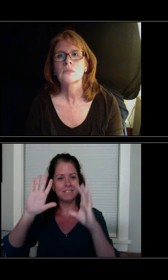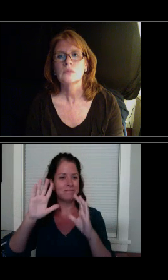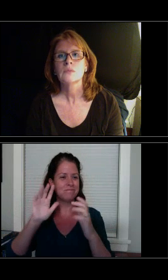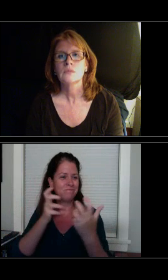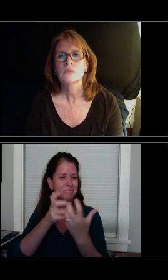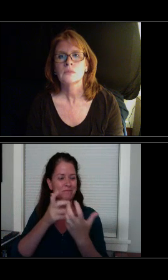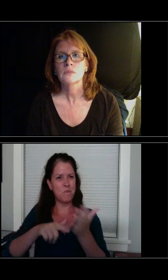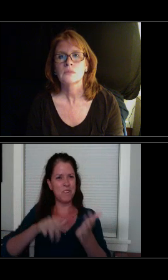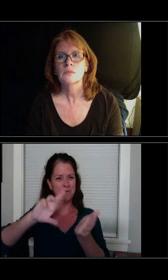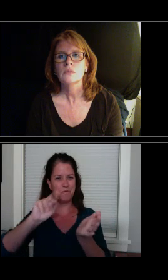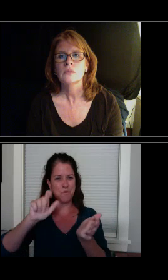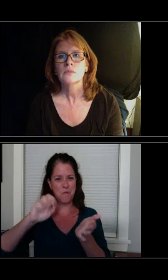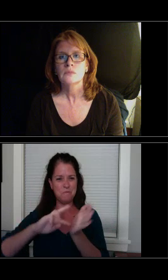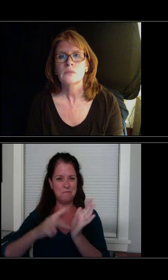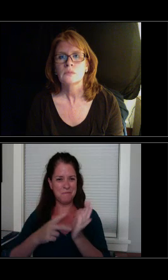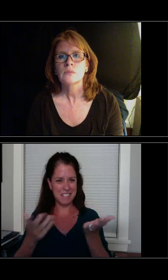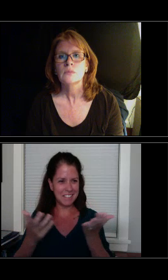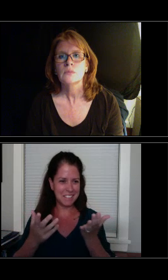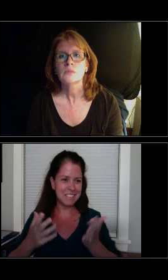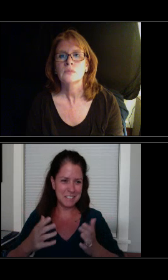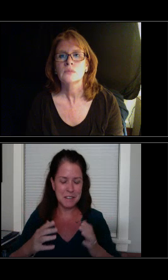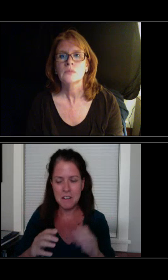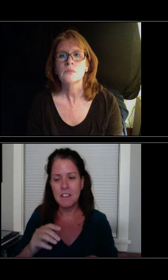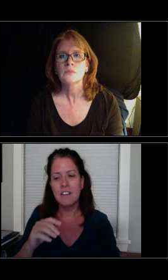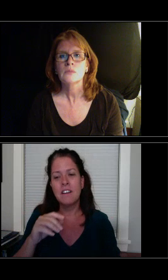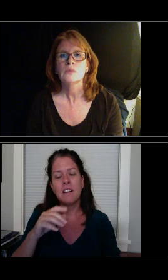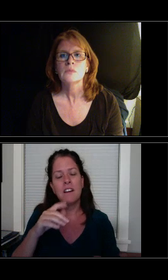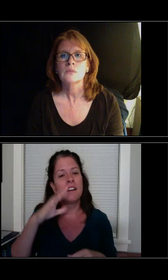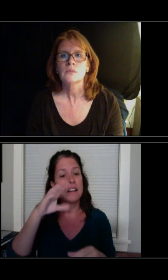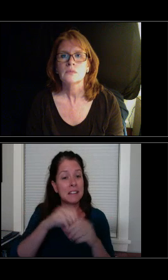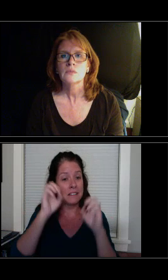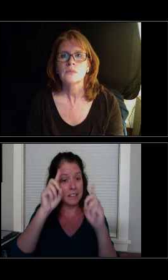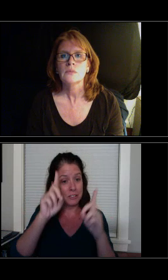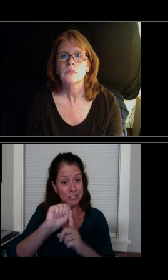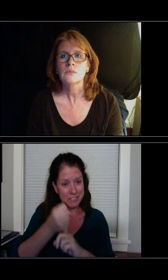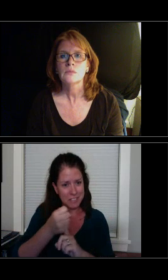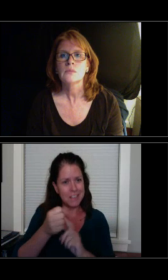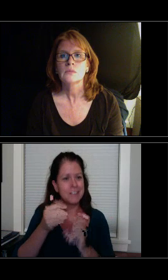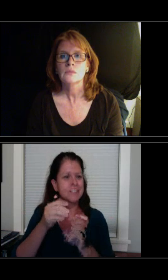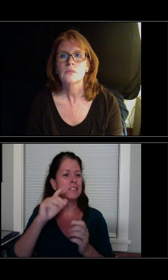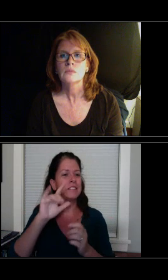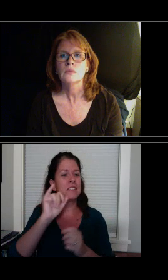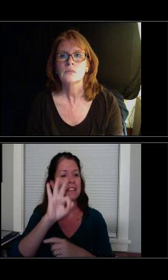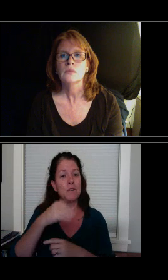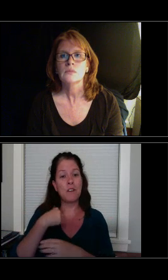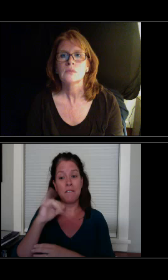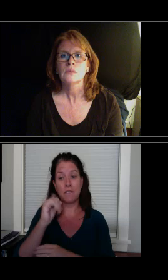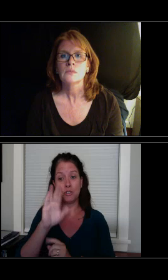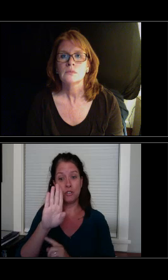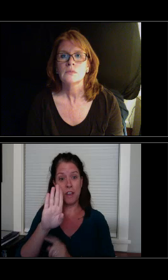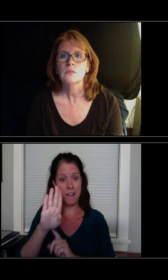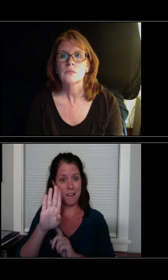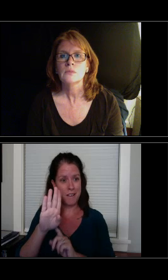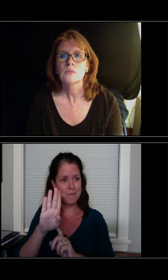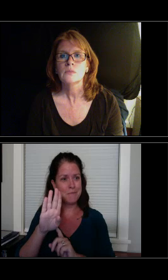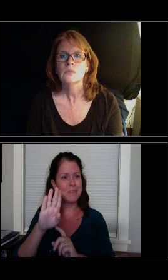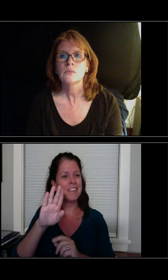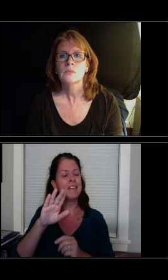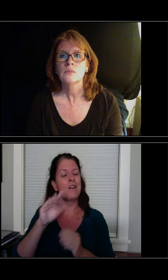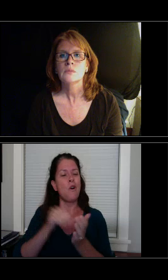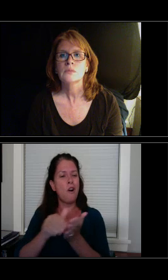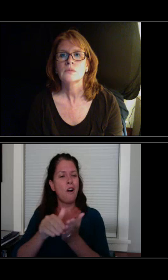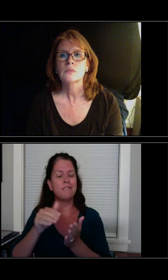of the role helped the person to have a better understanding of what role means. In an educational